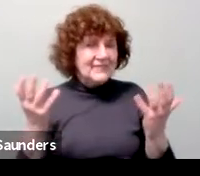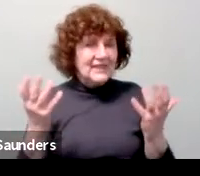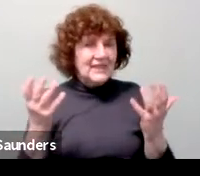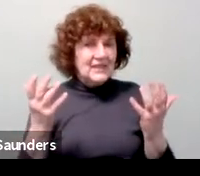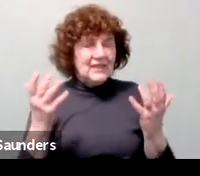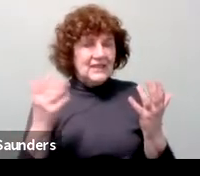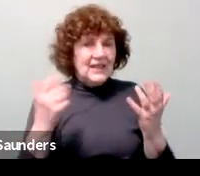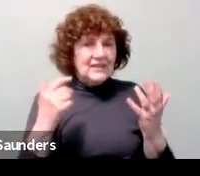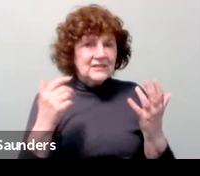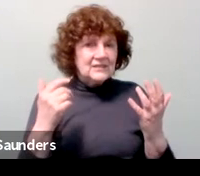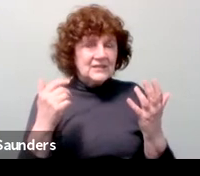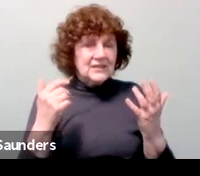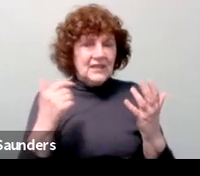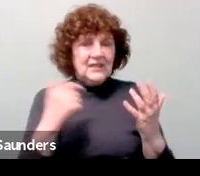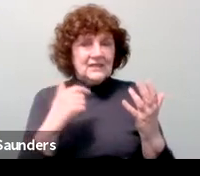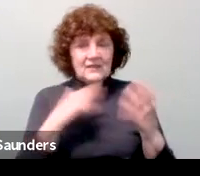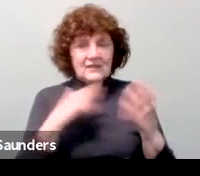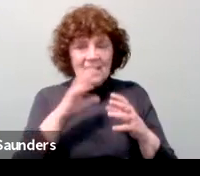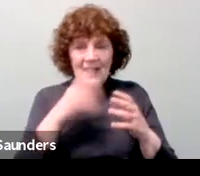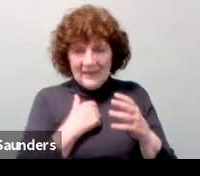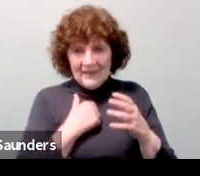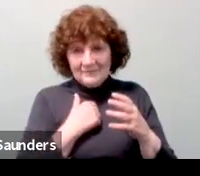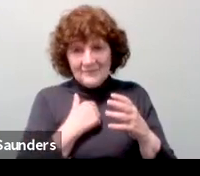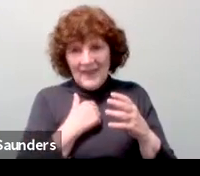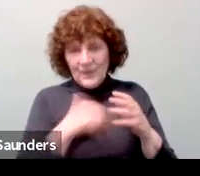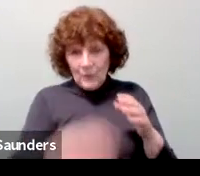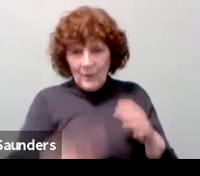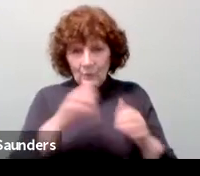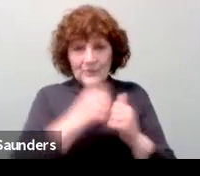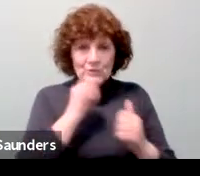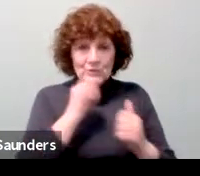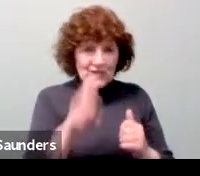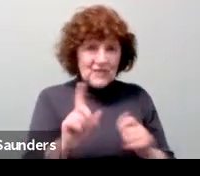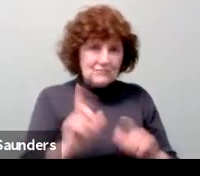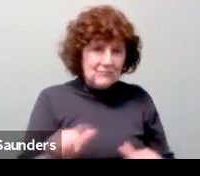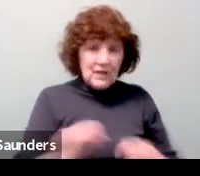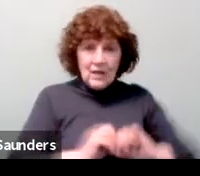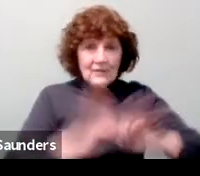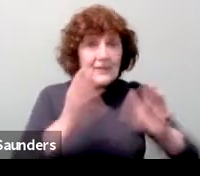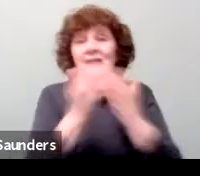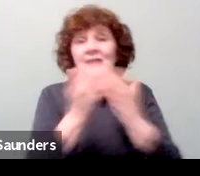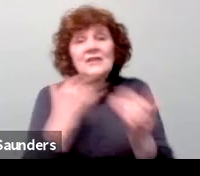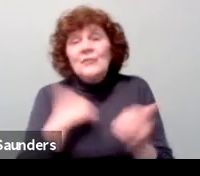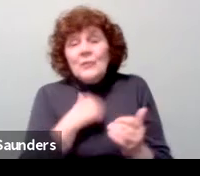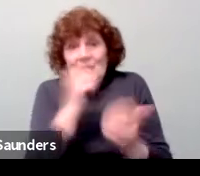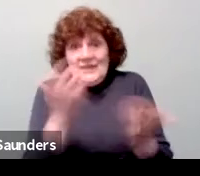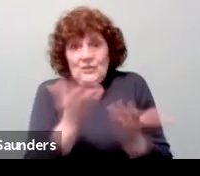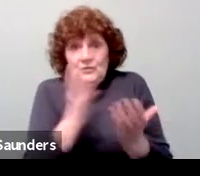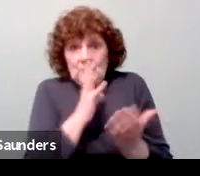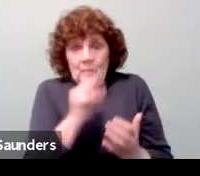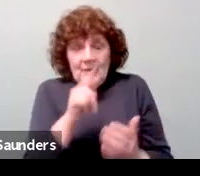Jewish Education, what have you. And obviously, even if we weren't here talking about